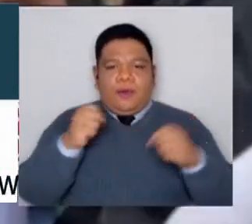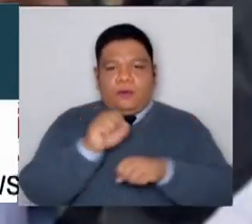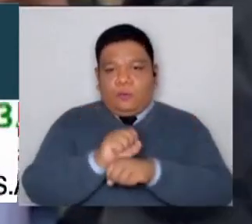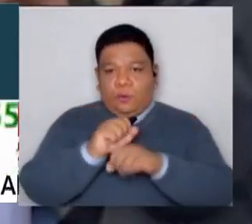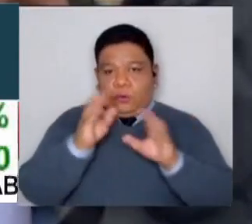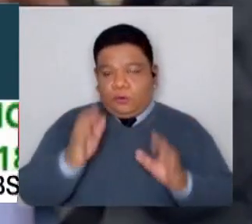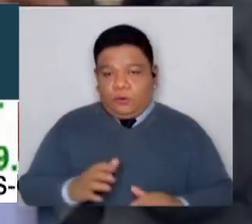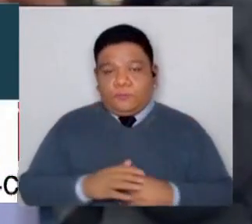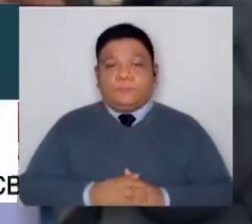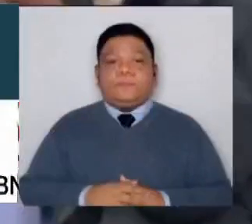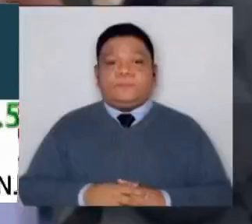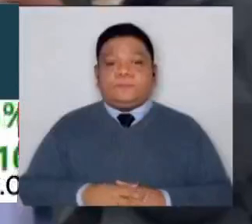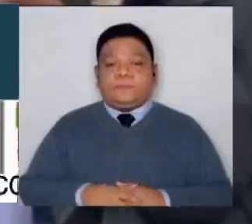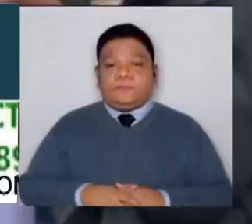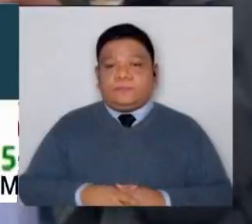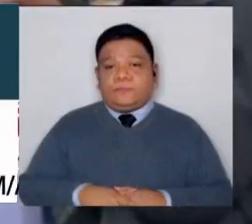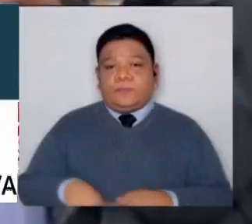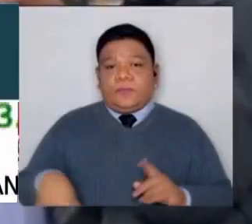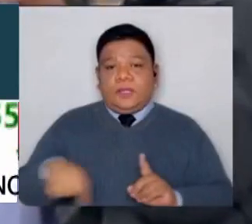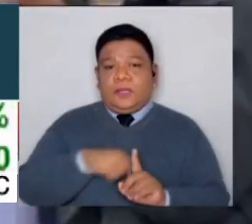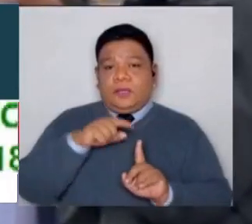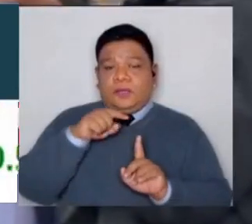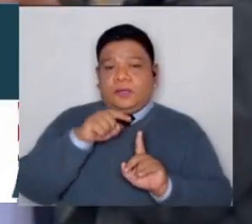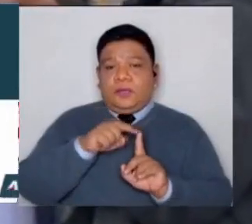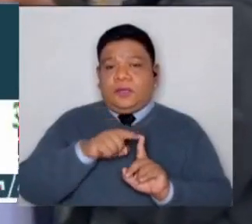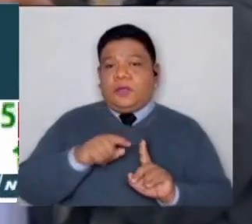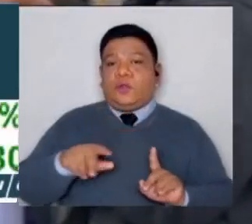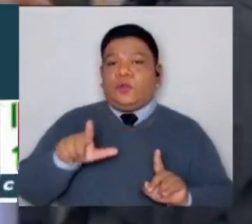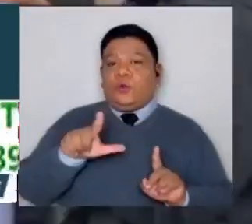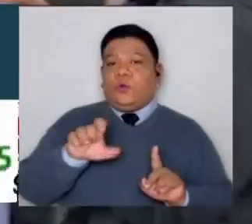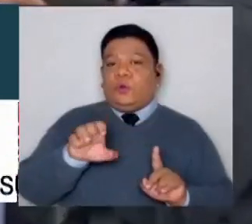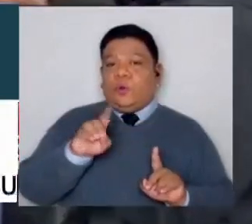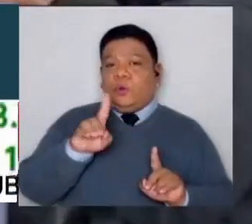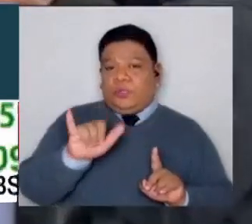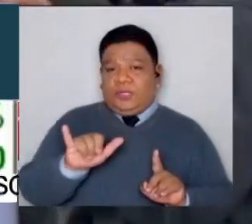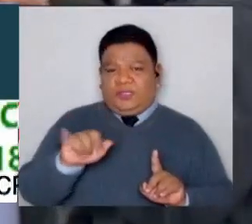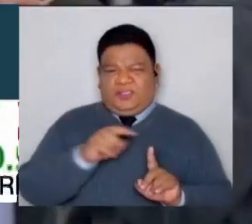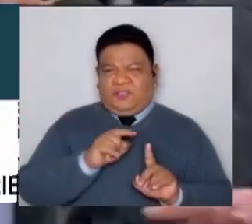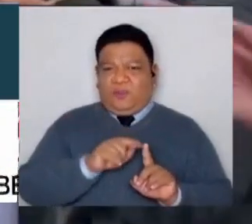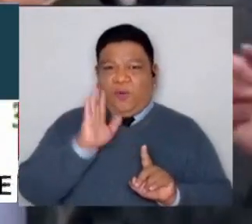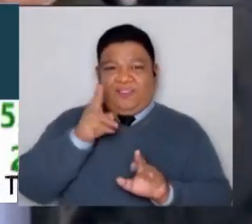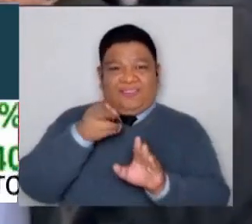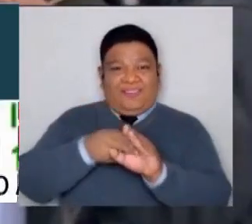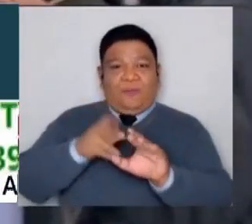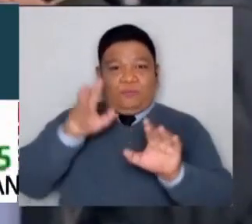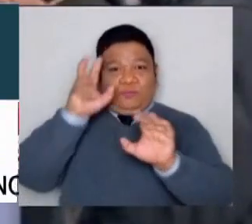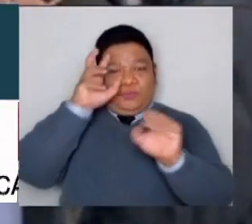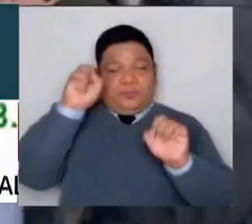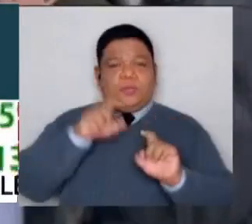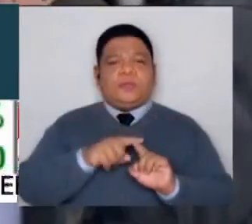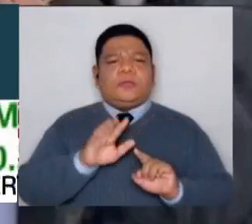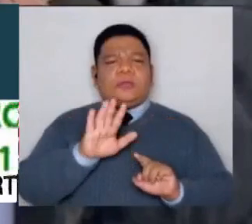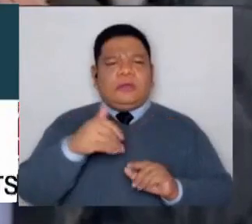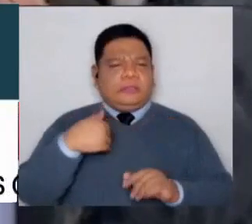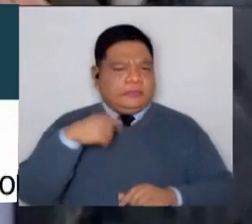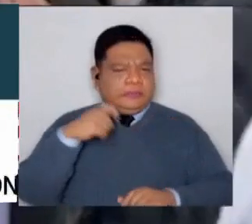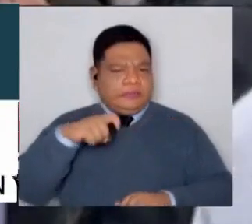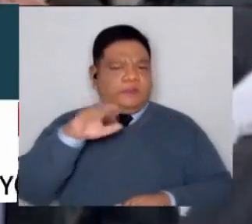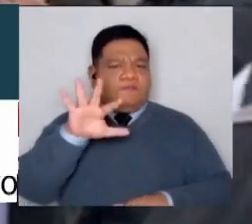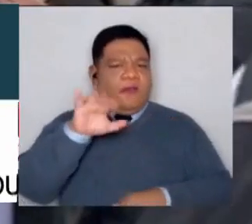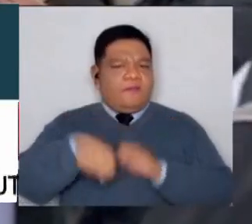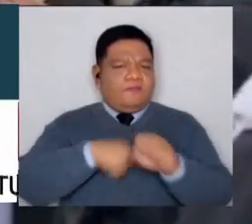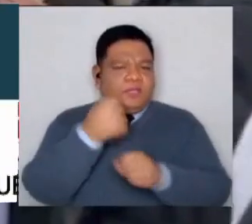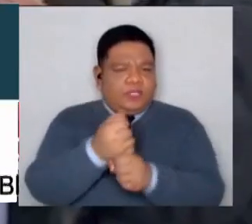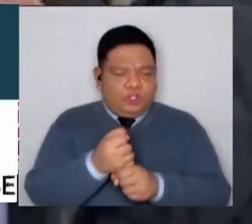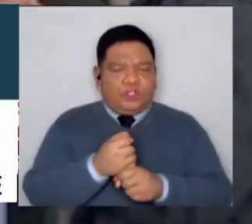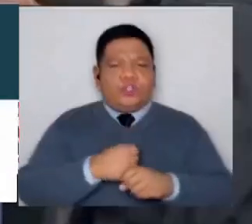Bukluran ng mga manggagawang Filipino chair, Caliodi D. Guzman, is calling for a 5-year debt moratorium and the scrapping of the Marcos-era automatic